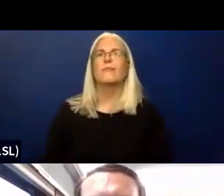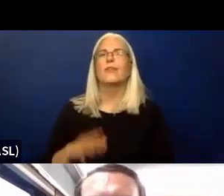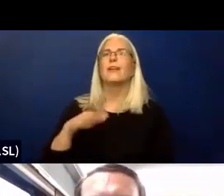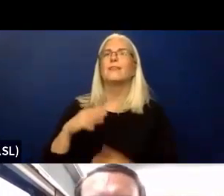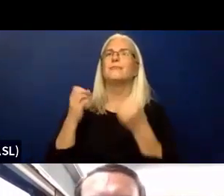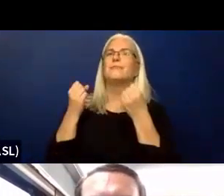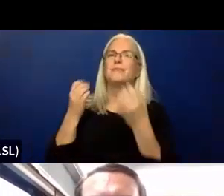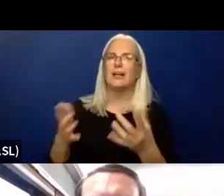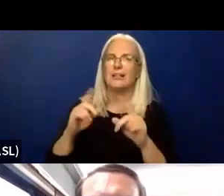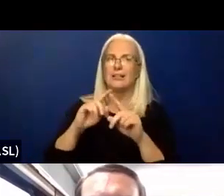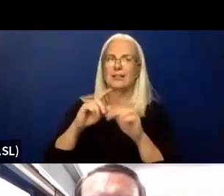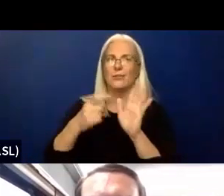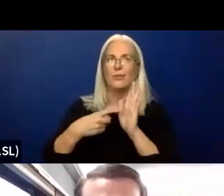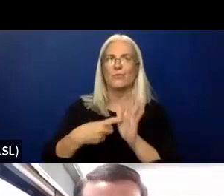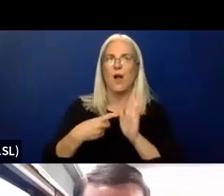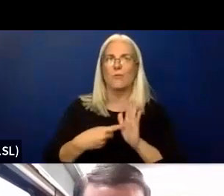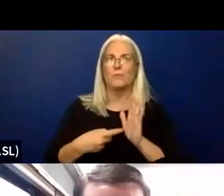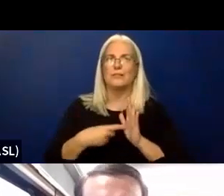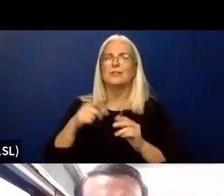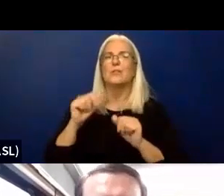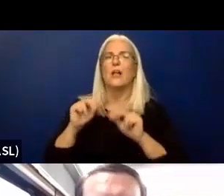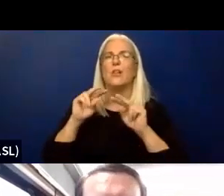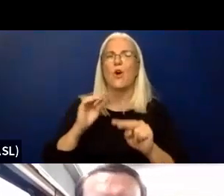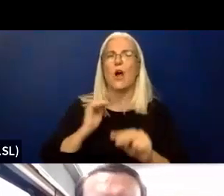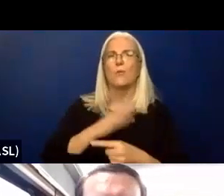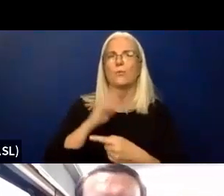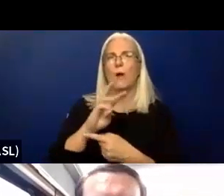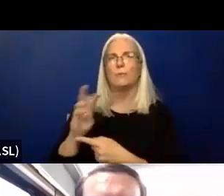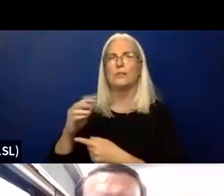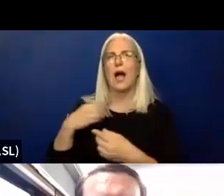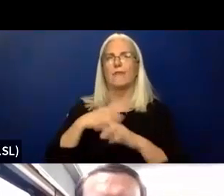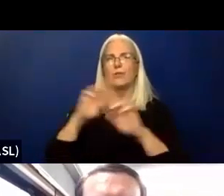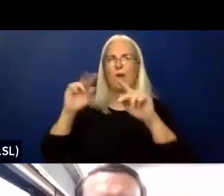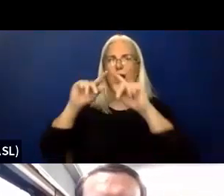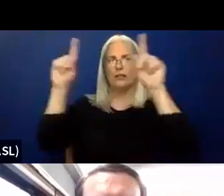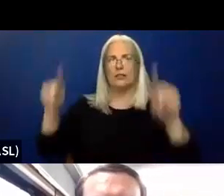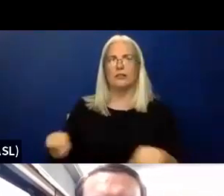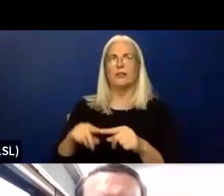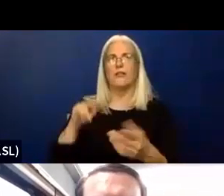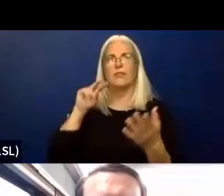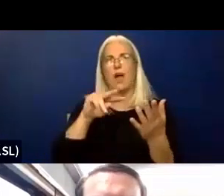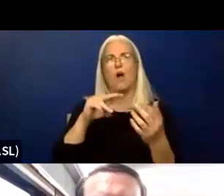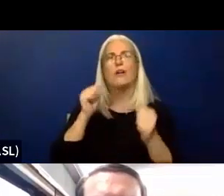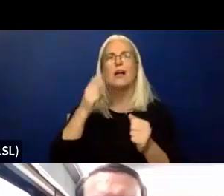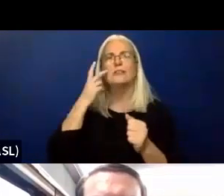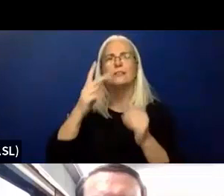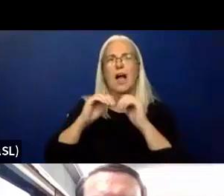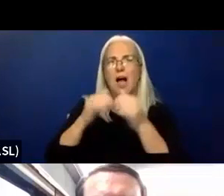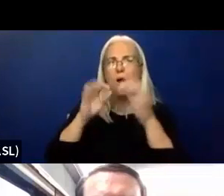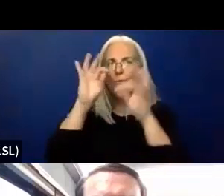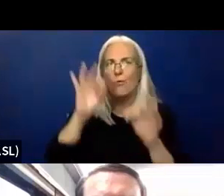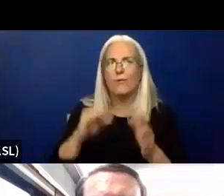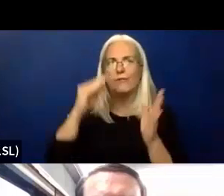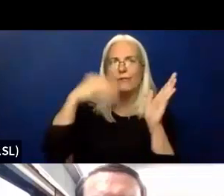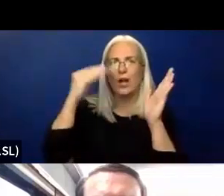CDPH website. In fact, they have a template for a waiver. But there are some specific requirements that